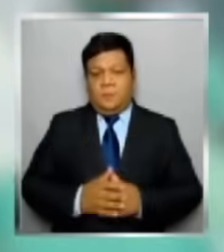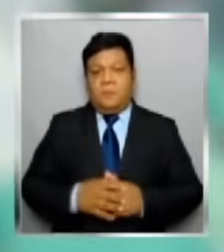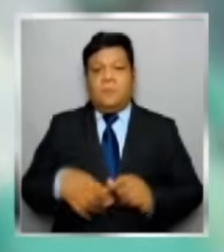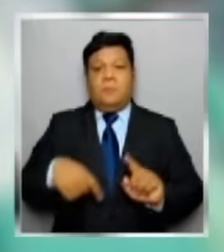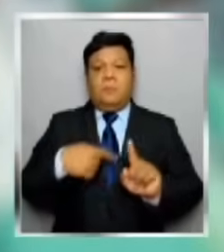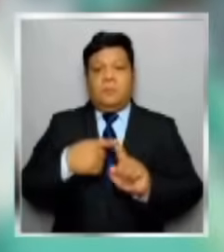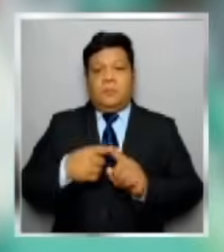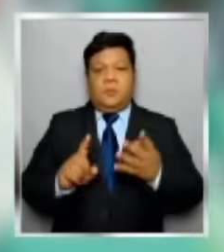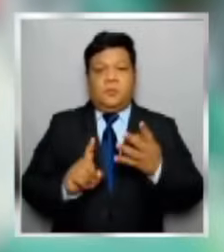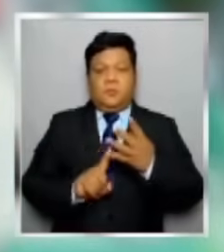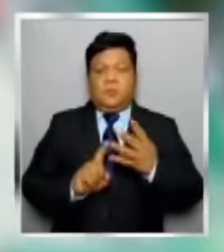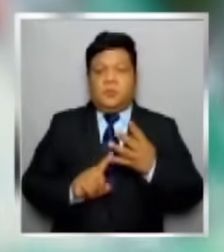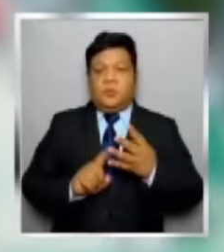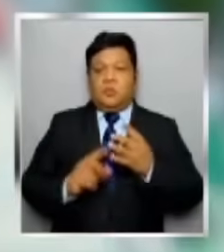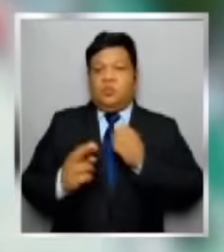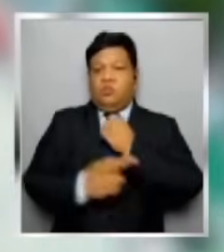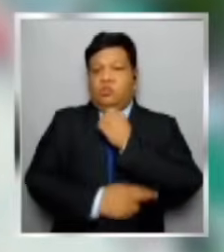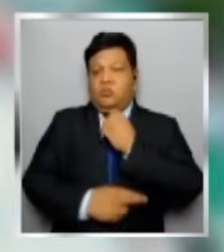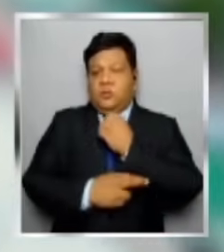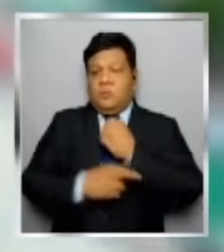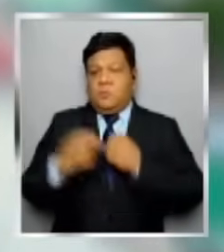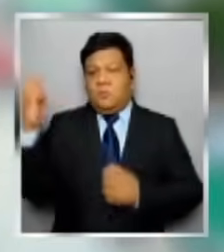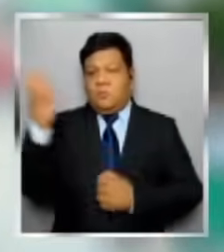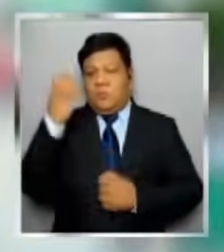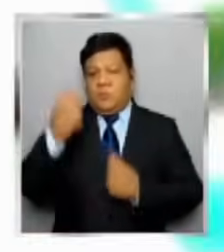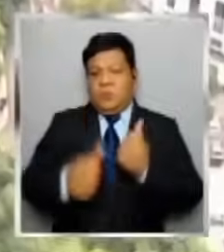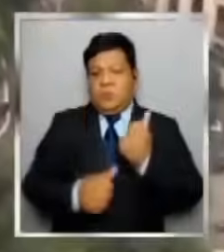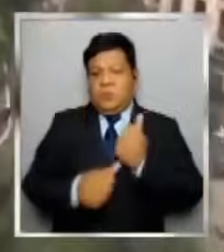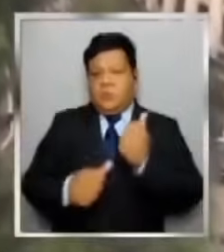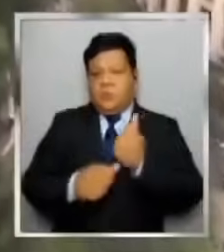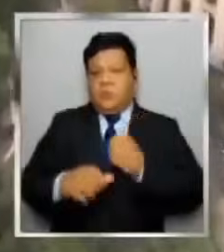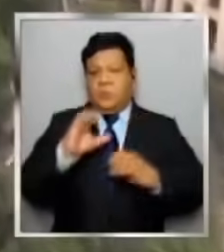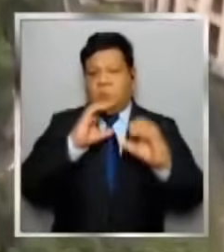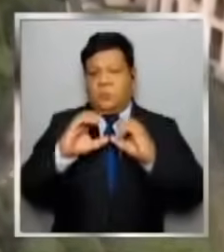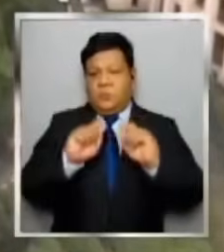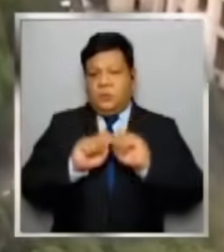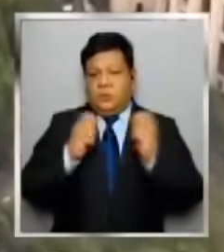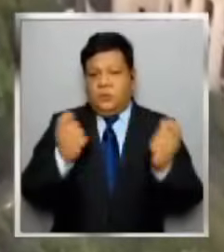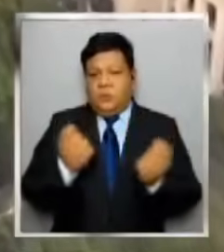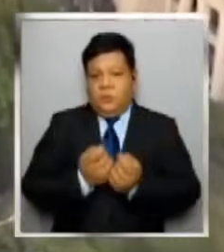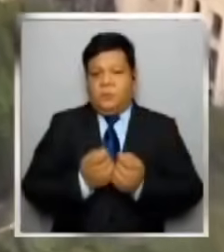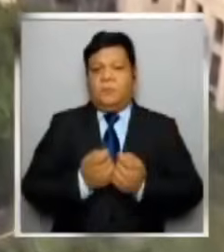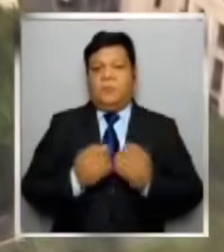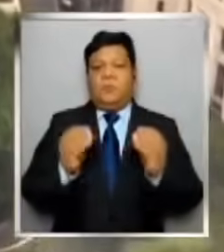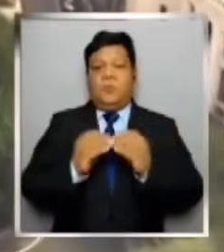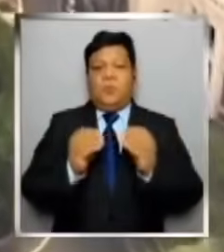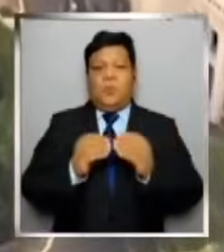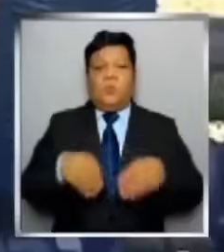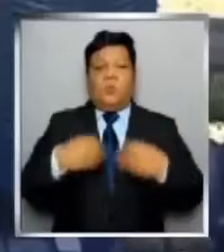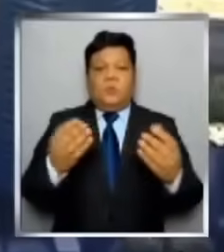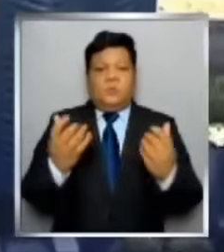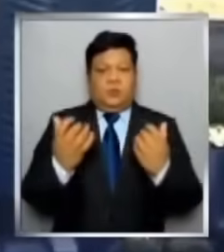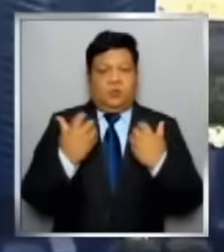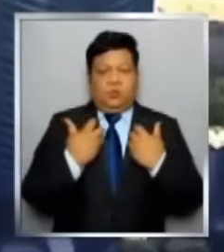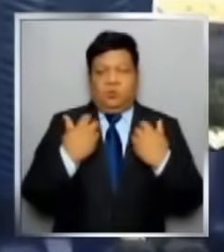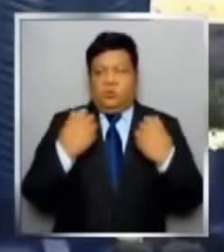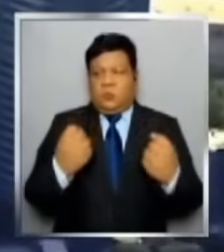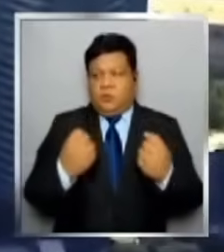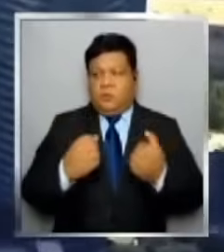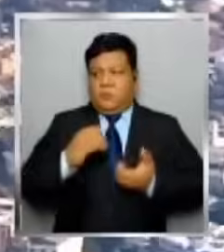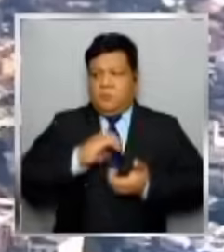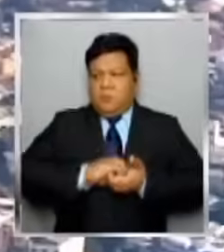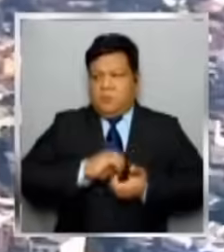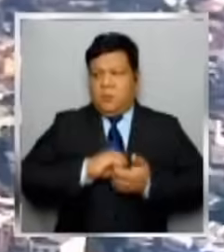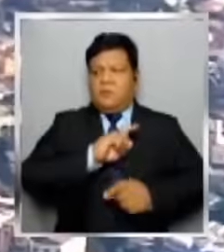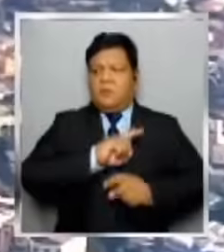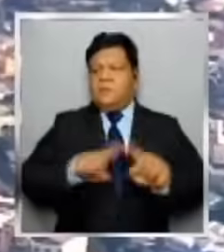na Regional Emergency Assistance Communications Team. Pinalakas din ang aming alyansa ng iba't ibang